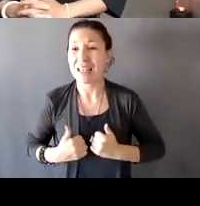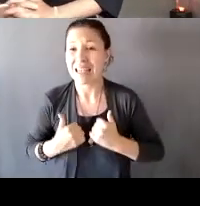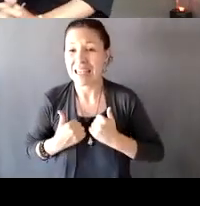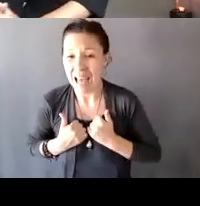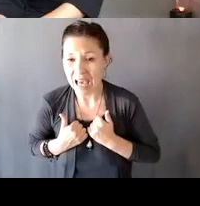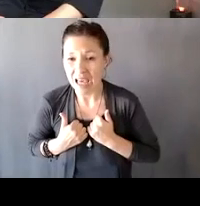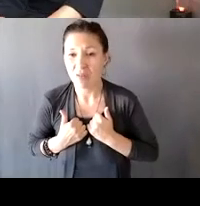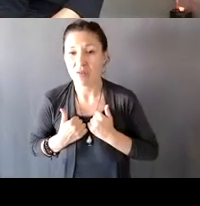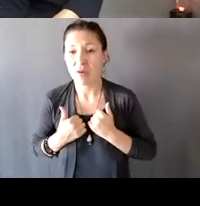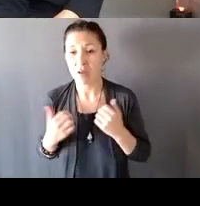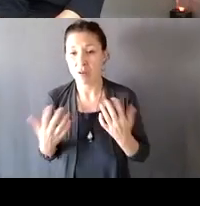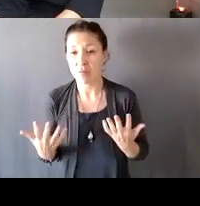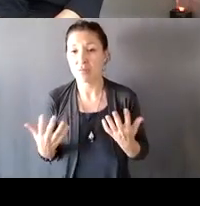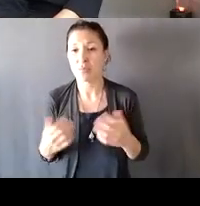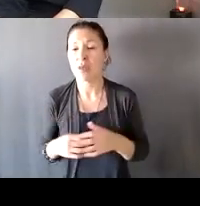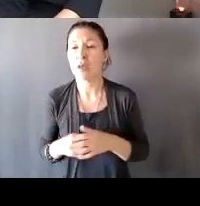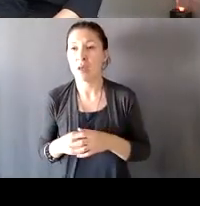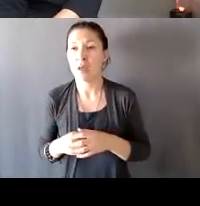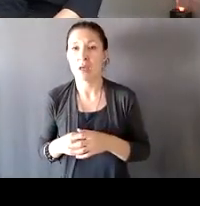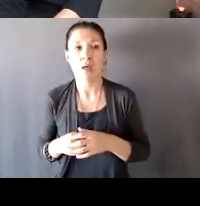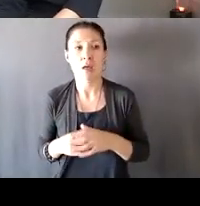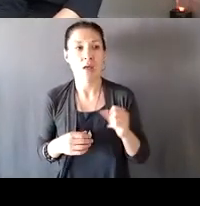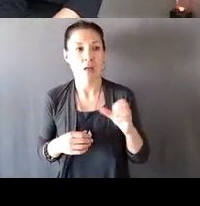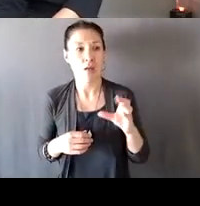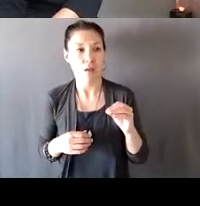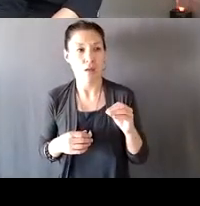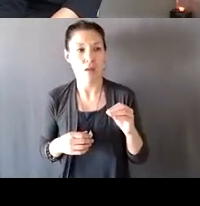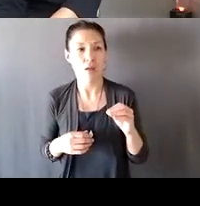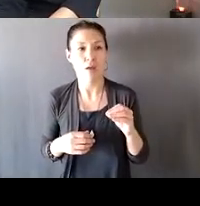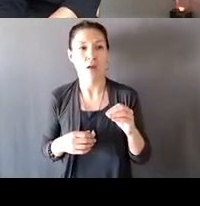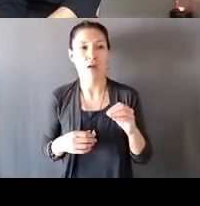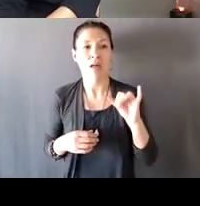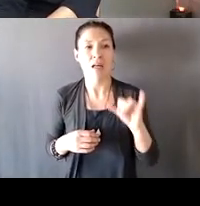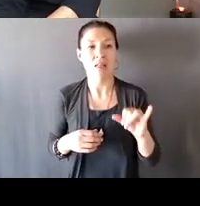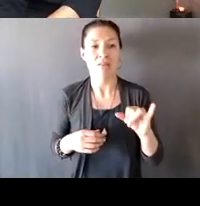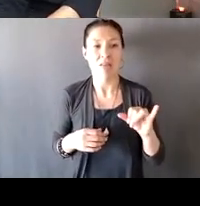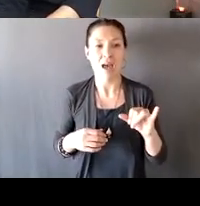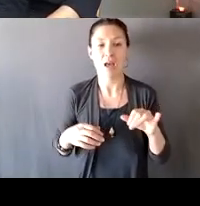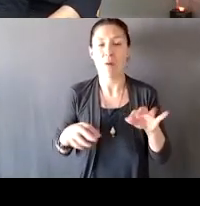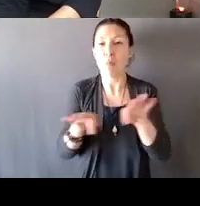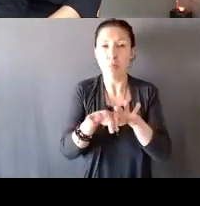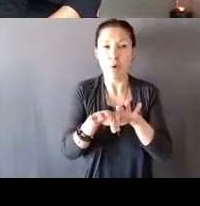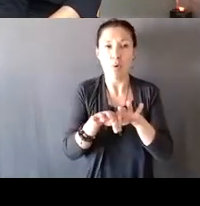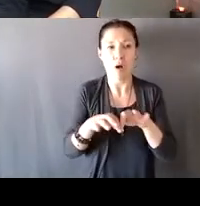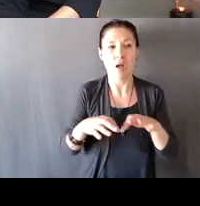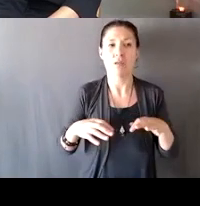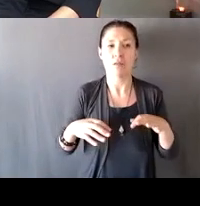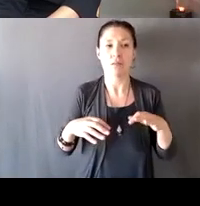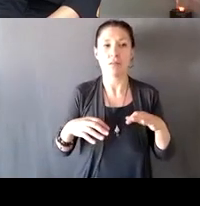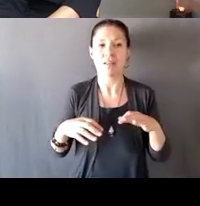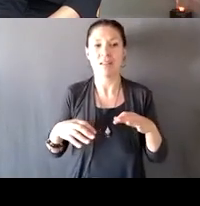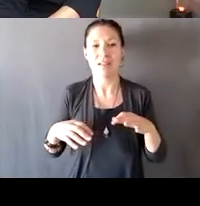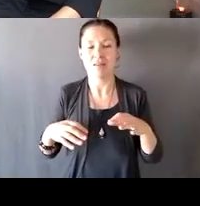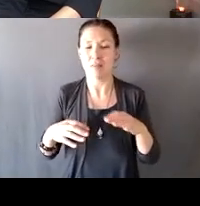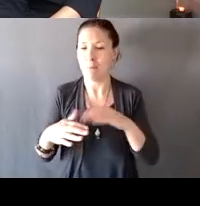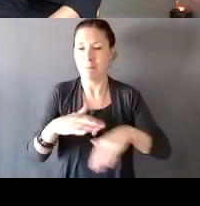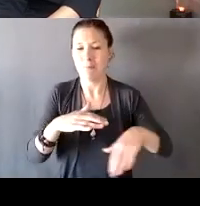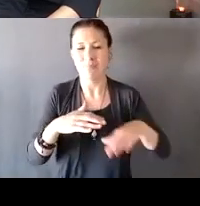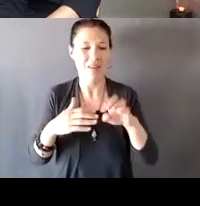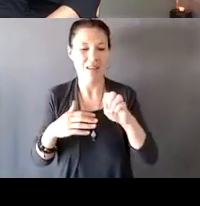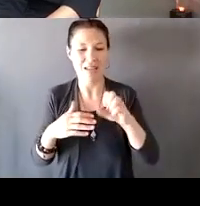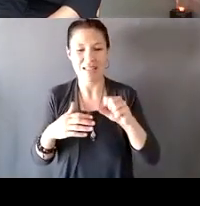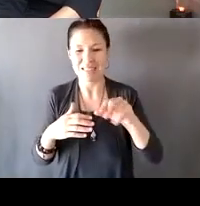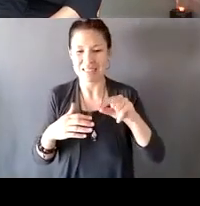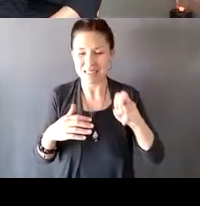this one, we'll be asserting that sort of centripetal motion of moving fluid and qi through the body. Amazing.